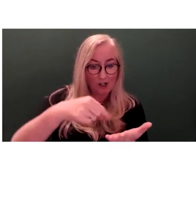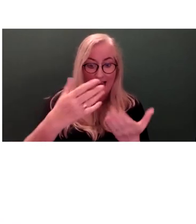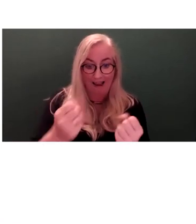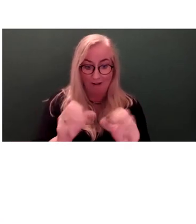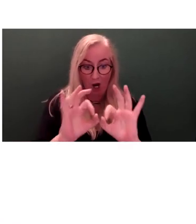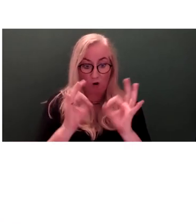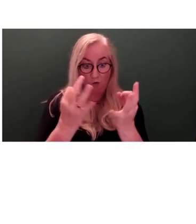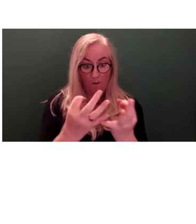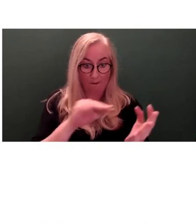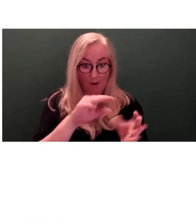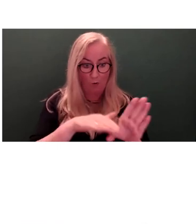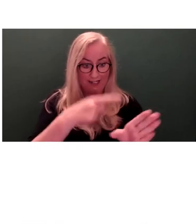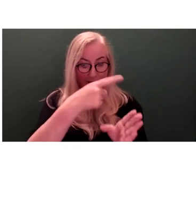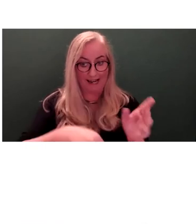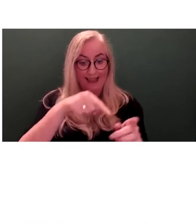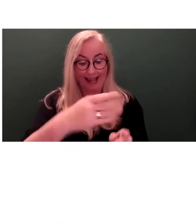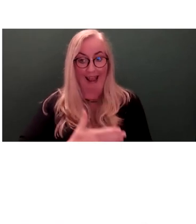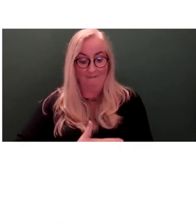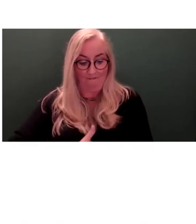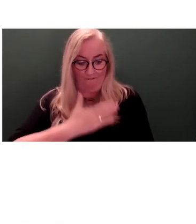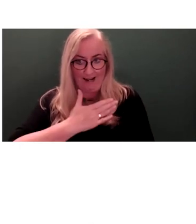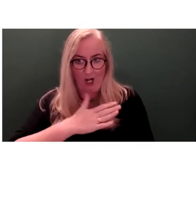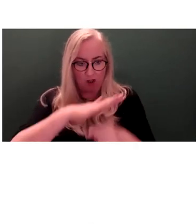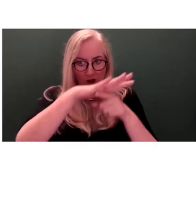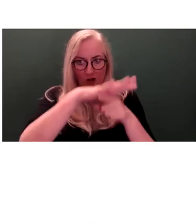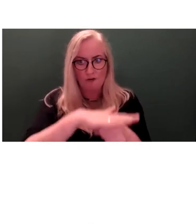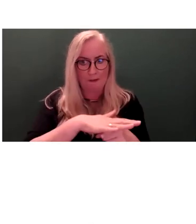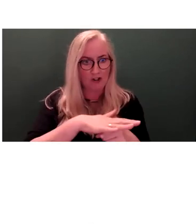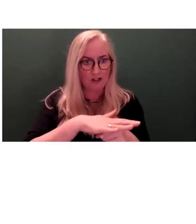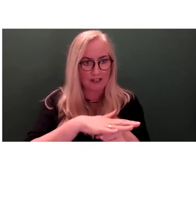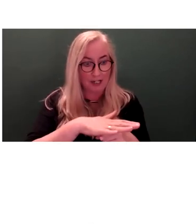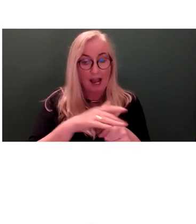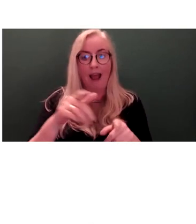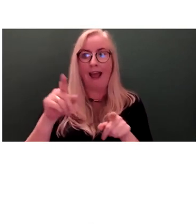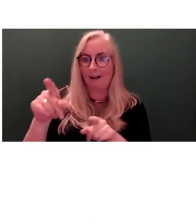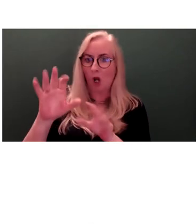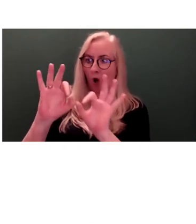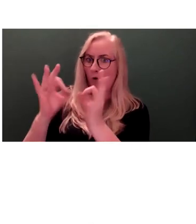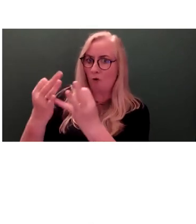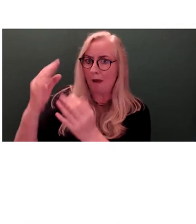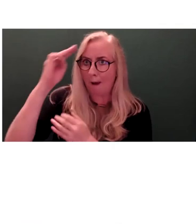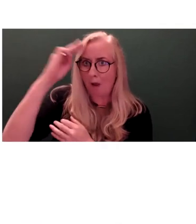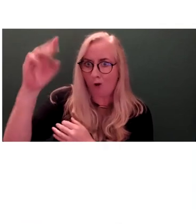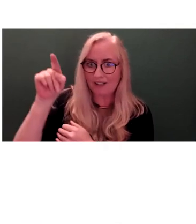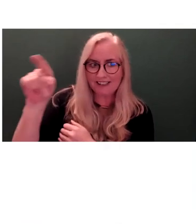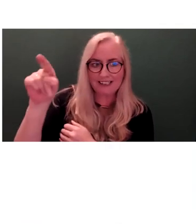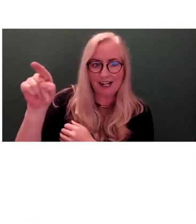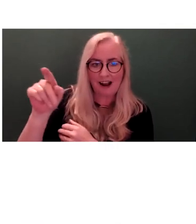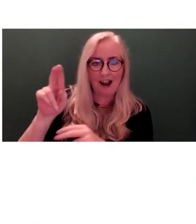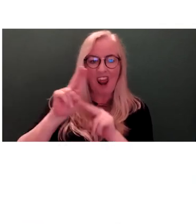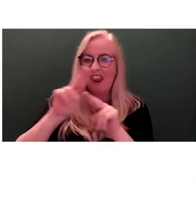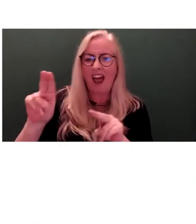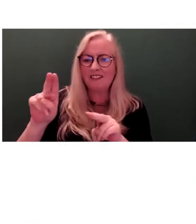with disabilities who feel discrimination, but you have possibly a group of employers who are not in some sense anti people